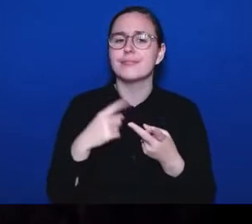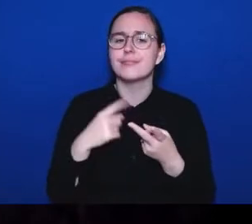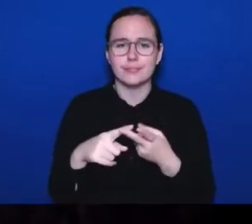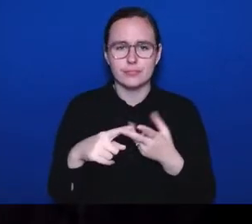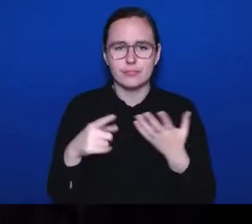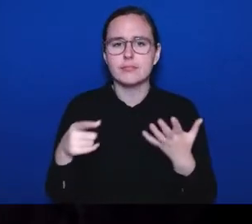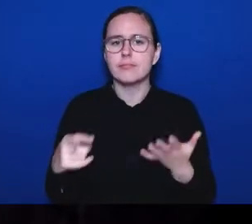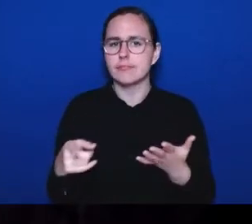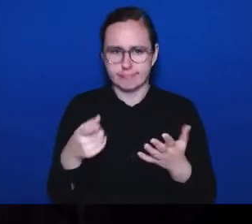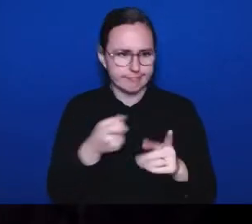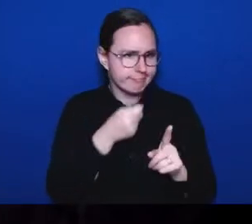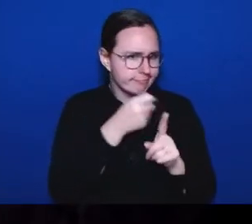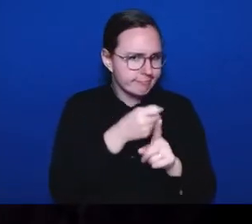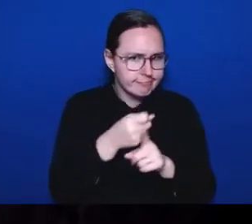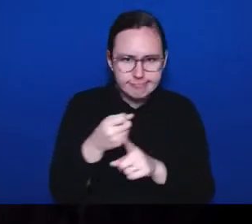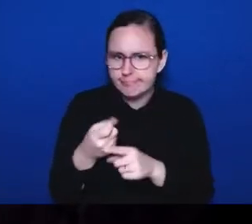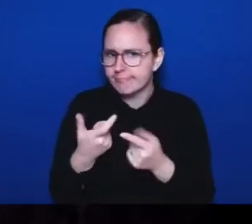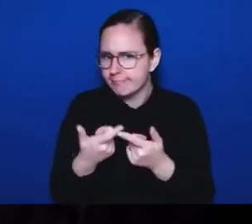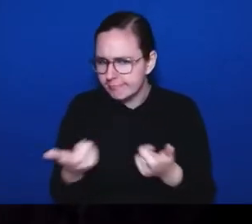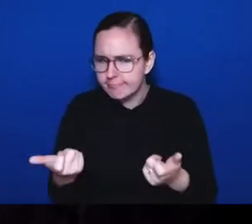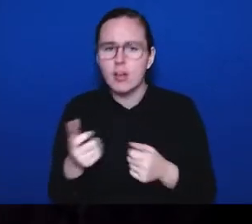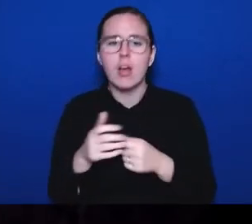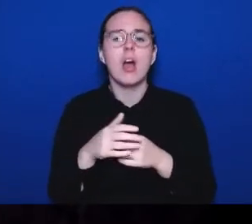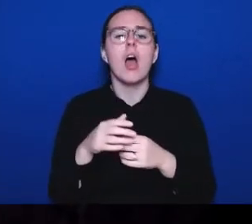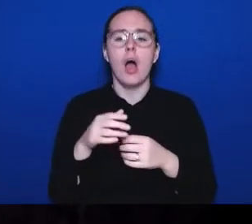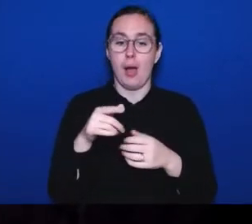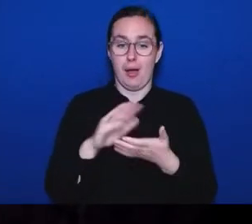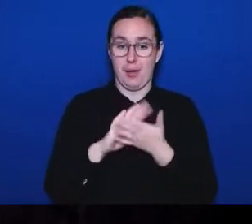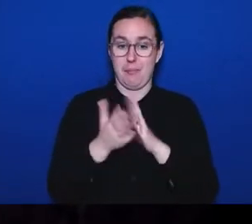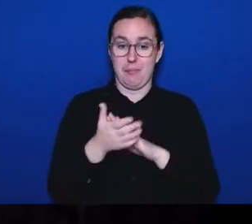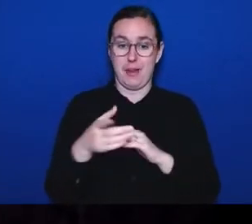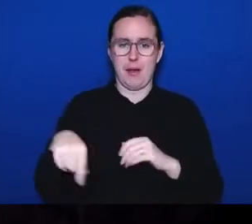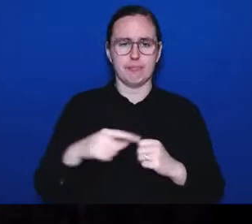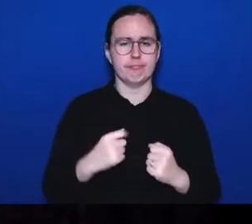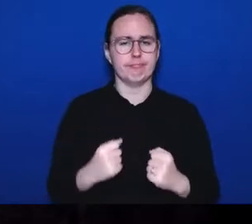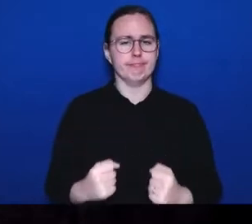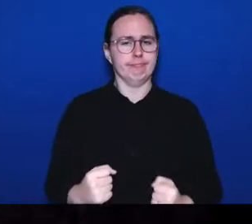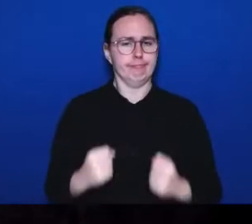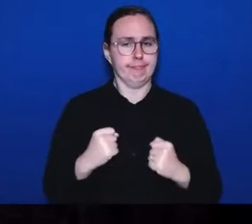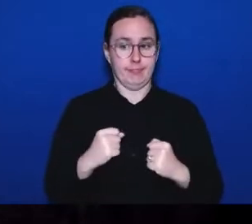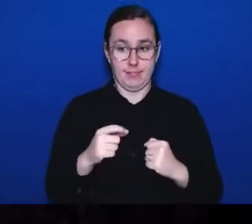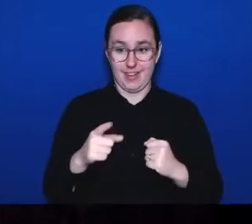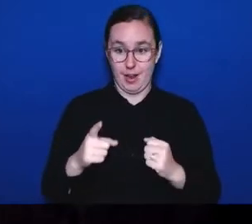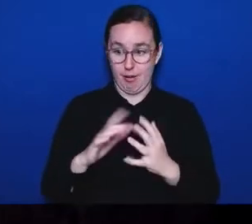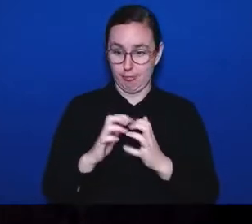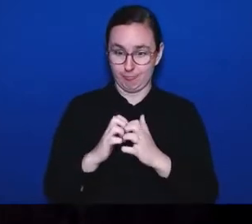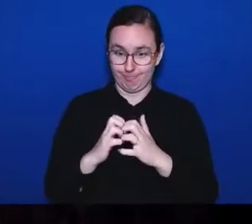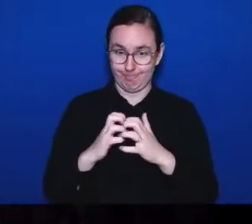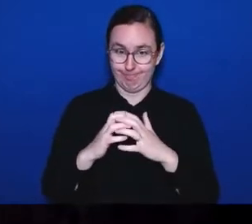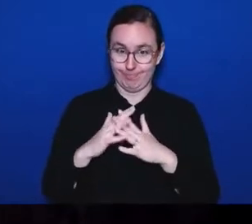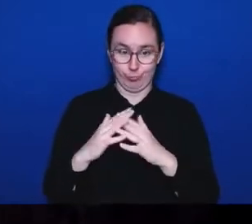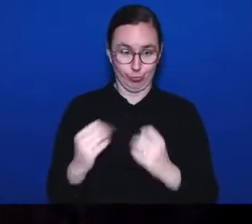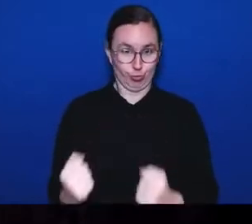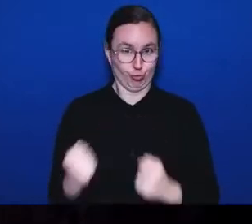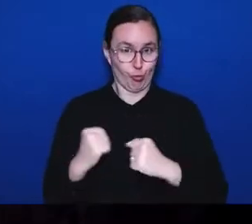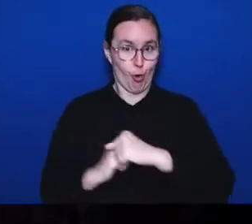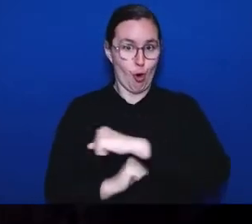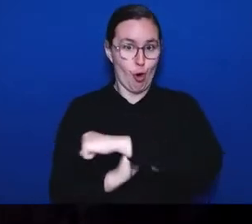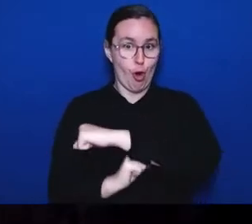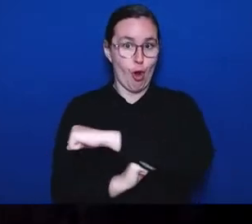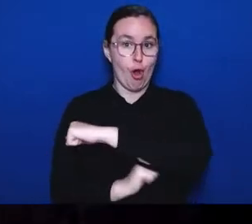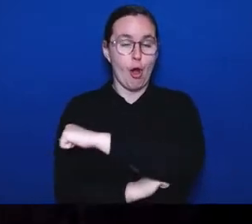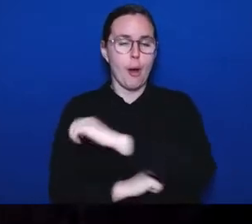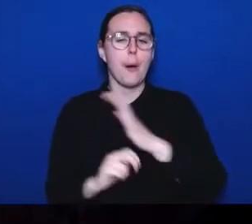of a successful healthcare system is excellent primary care, is people in the community, doctors and nurse practitioners and nurses and